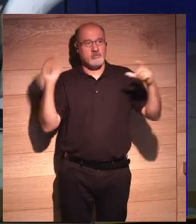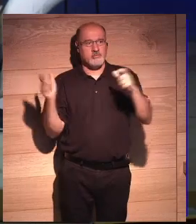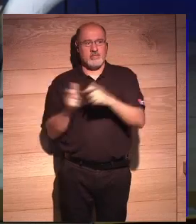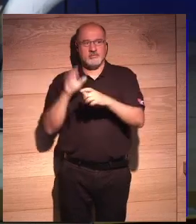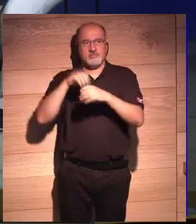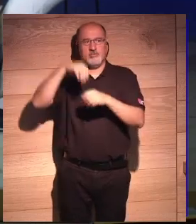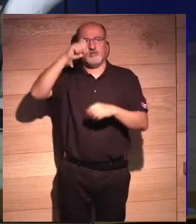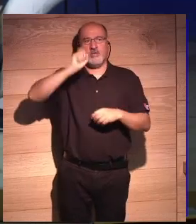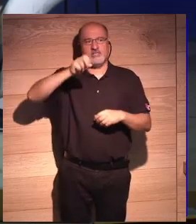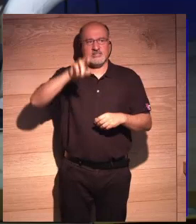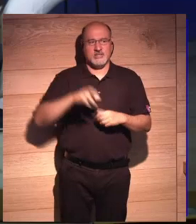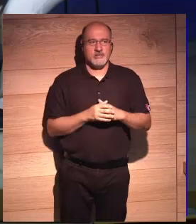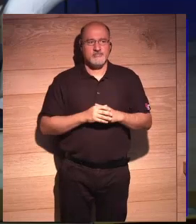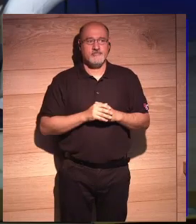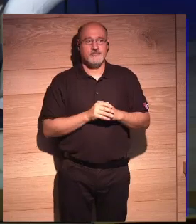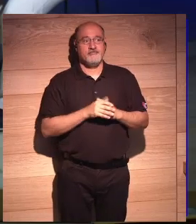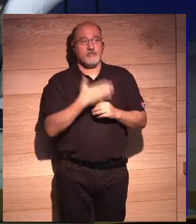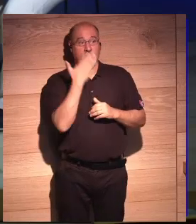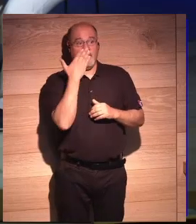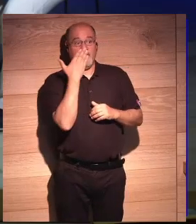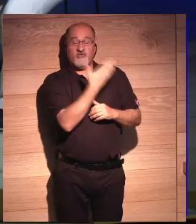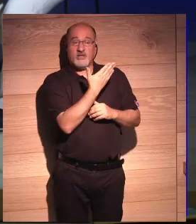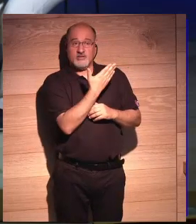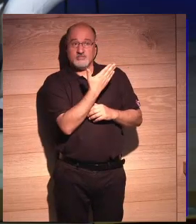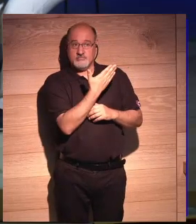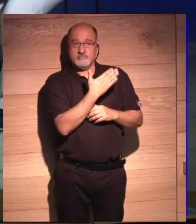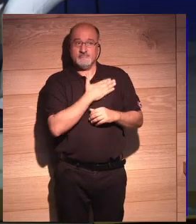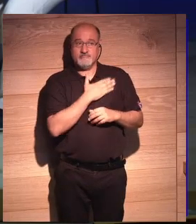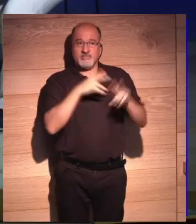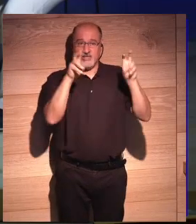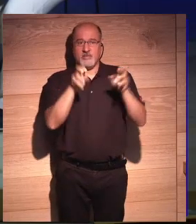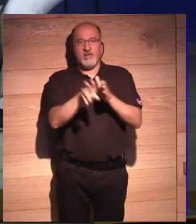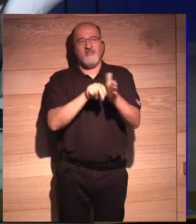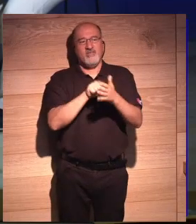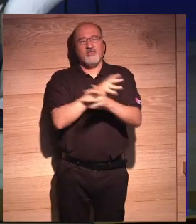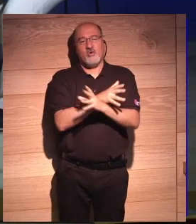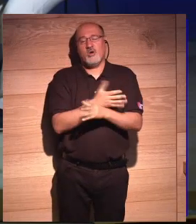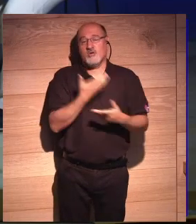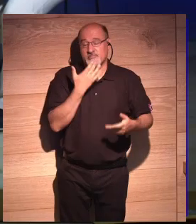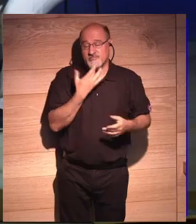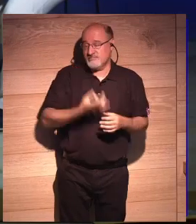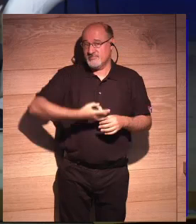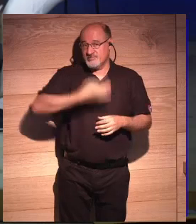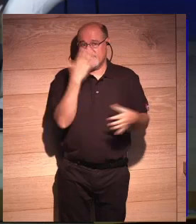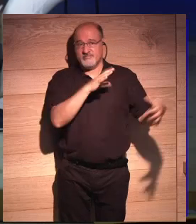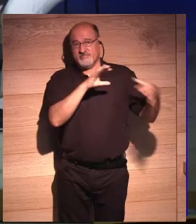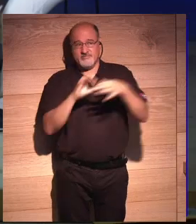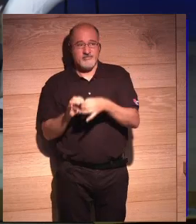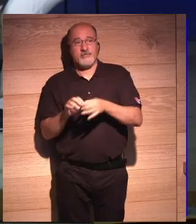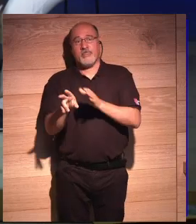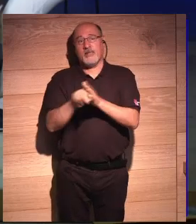growing, not decreasing. Yeah, being honest, I think that it is a problem with video games. As Roberto